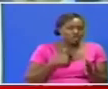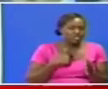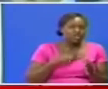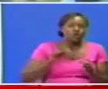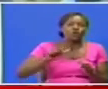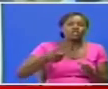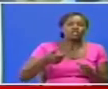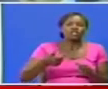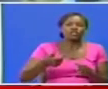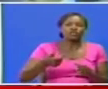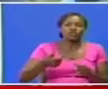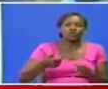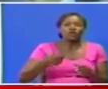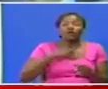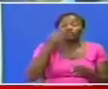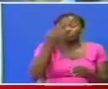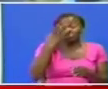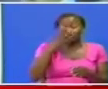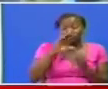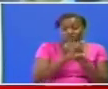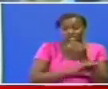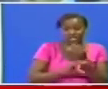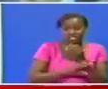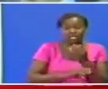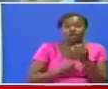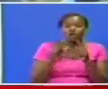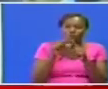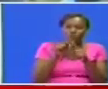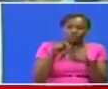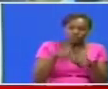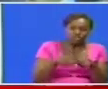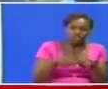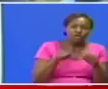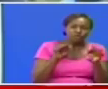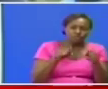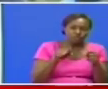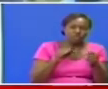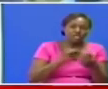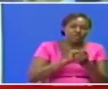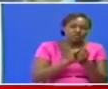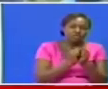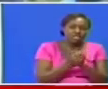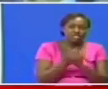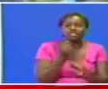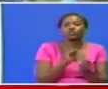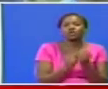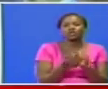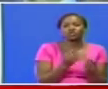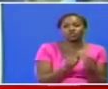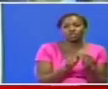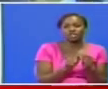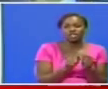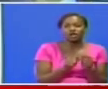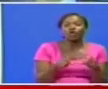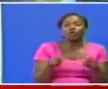radio around our beautiful country, that my words today can and will be turned into action. But let me